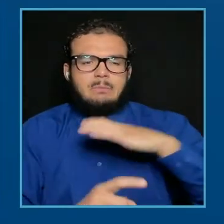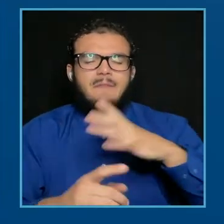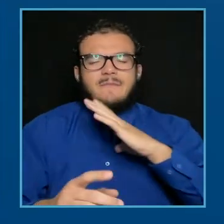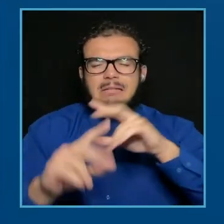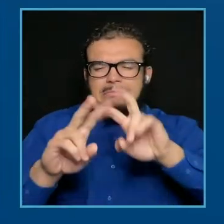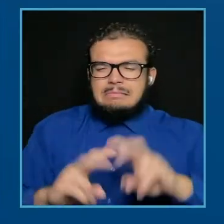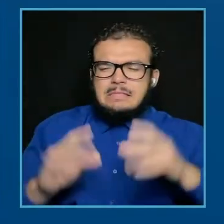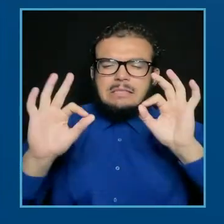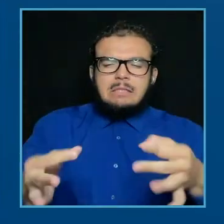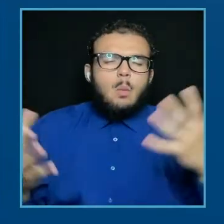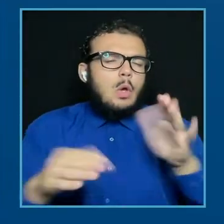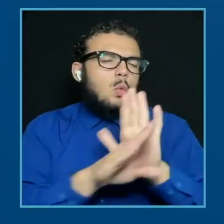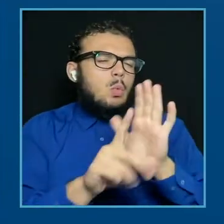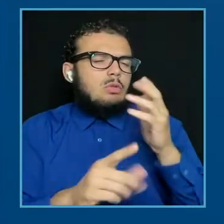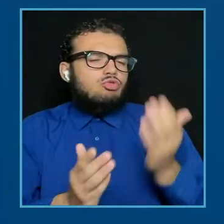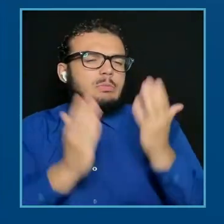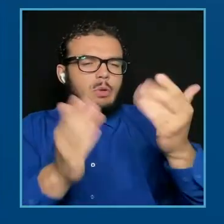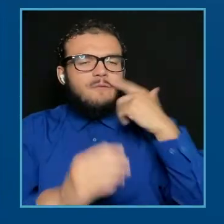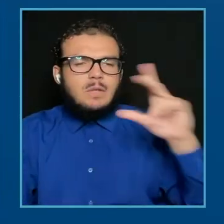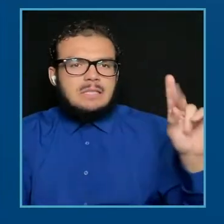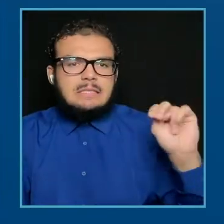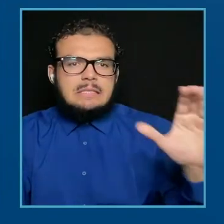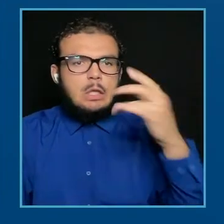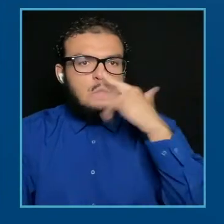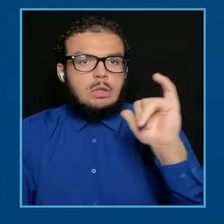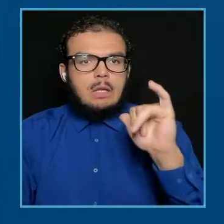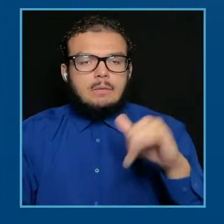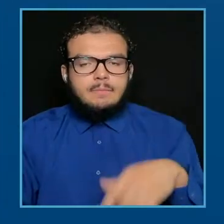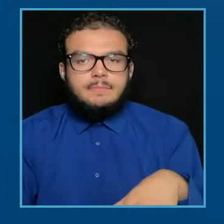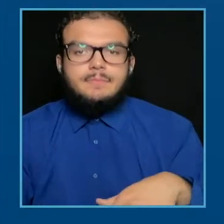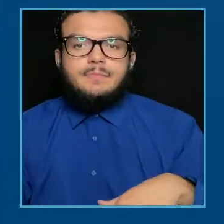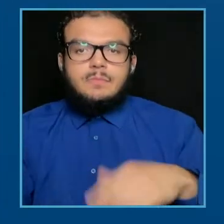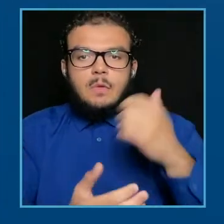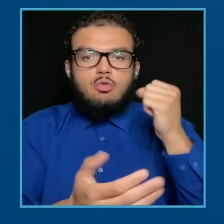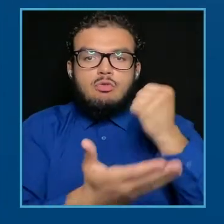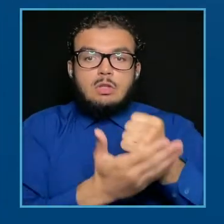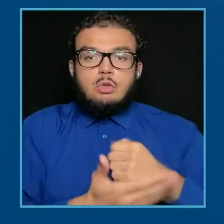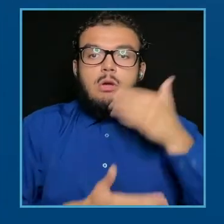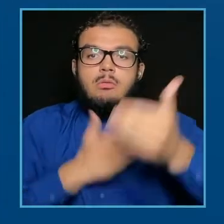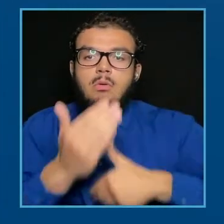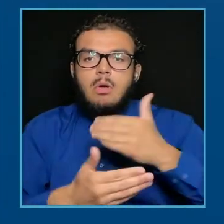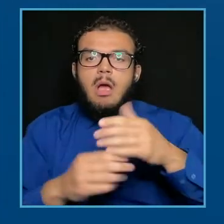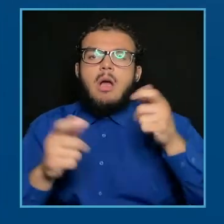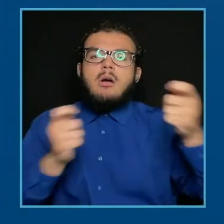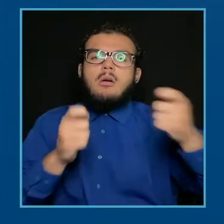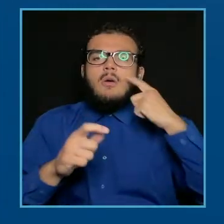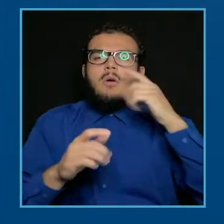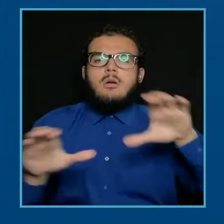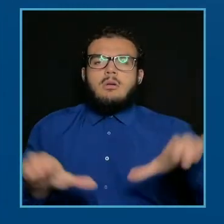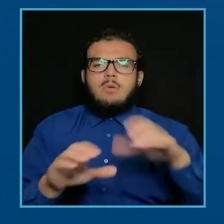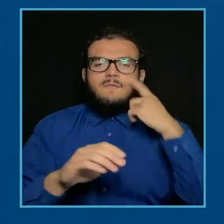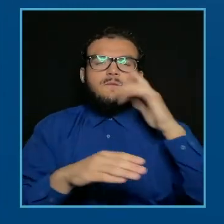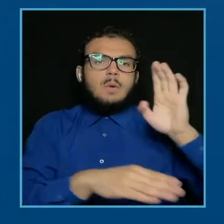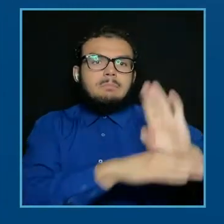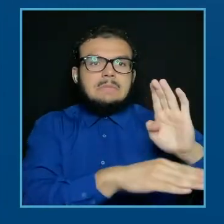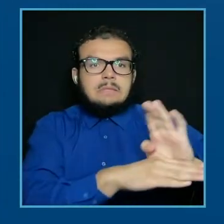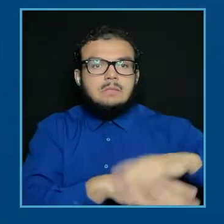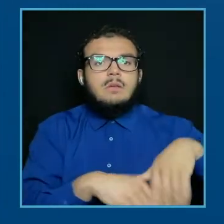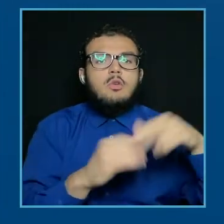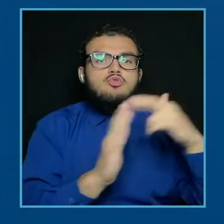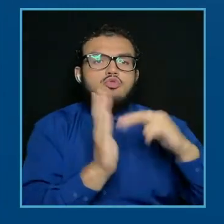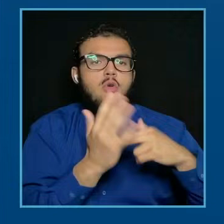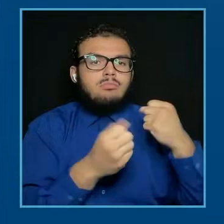what your recommendation to the DNC will be. The Credentials Committee's rules of procedure govern the conduct of committee business. The rules provide that they